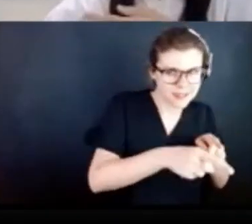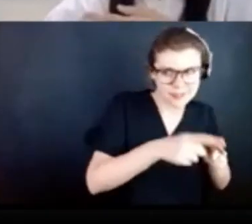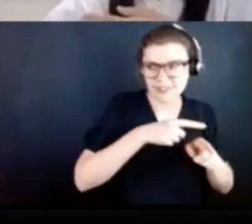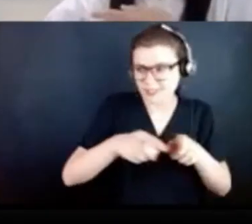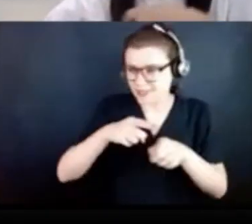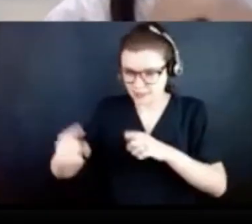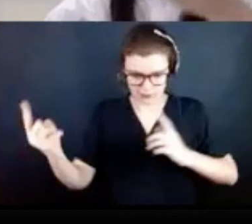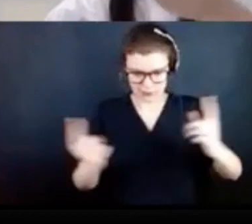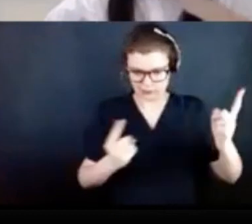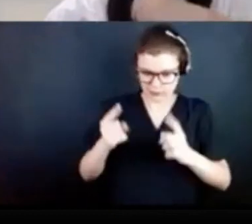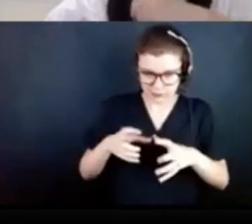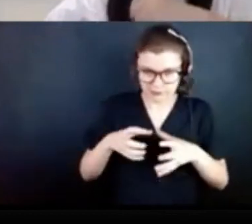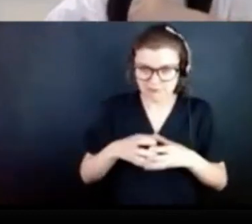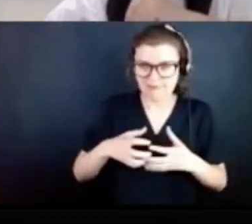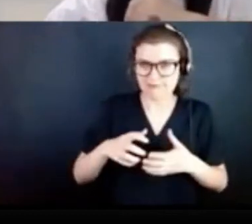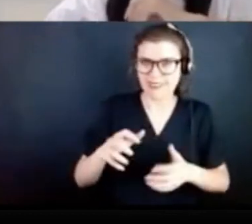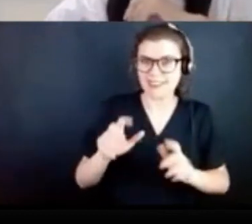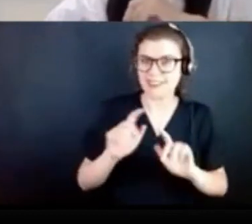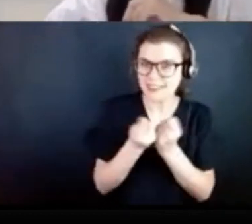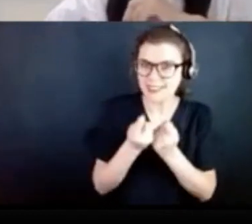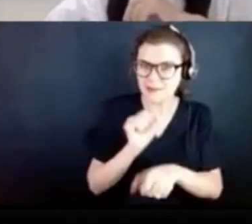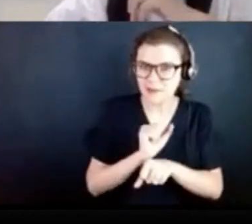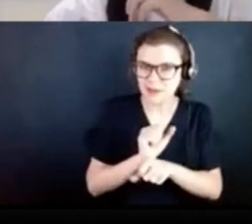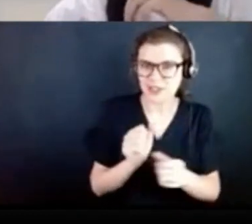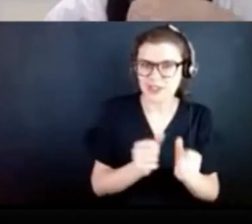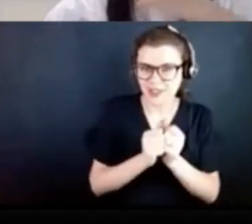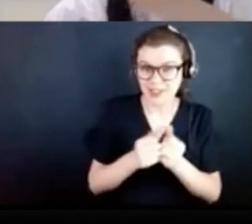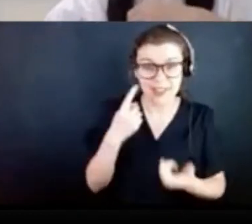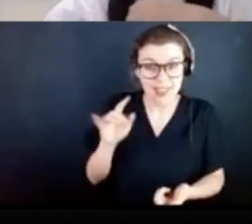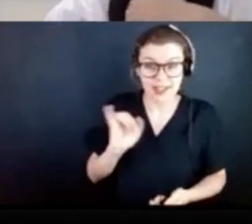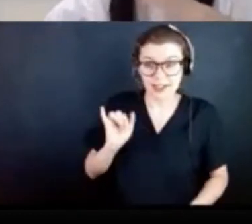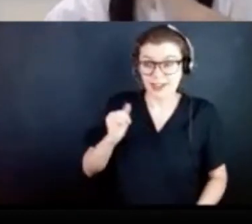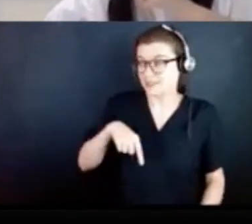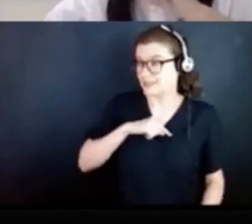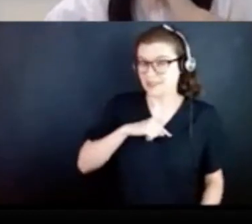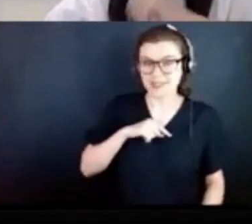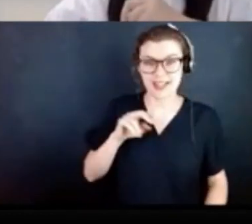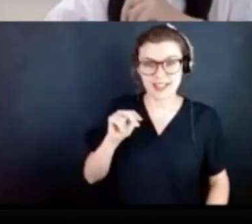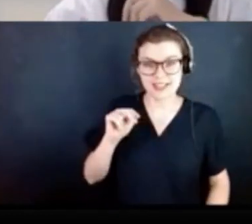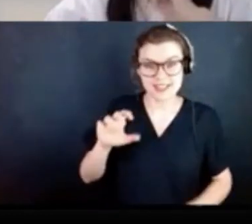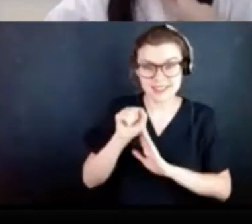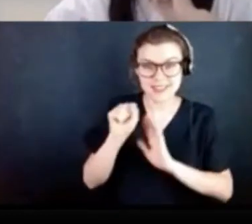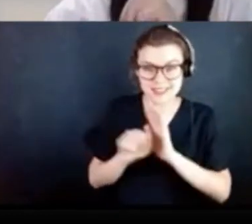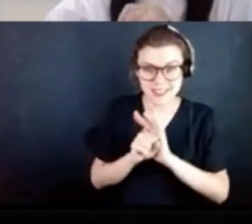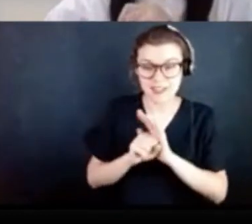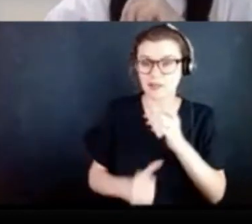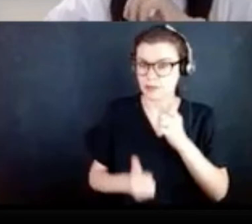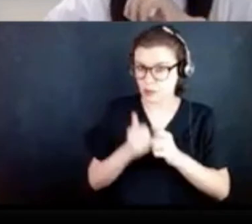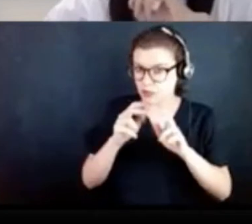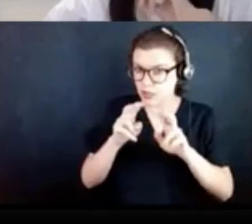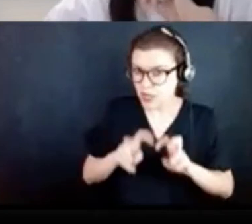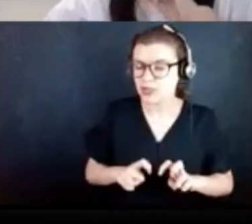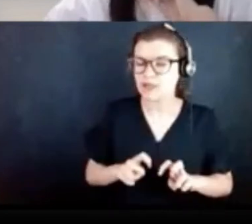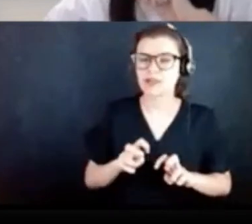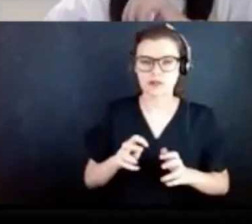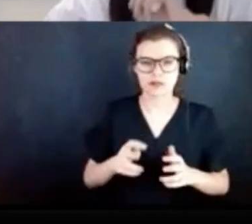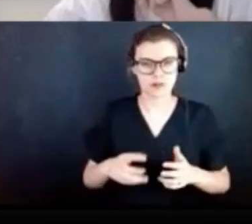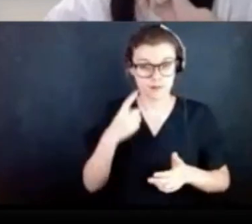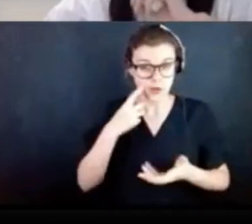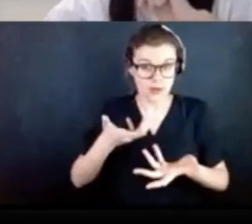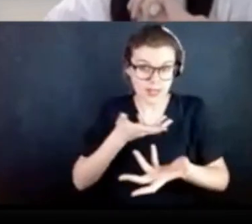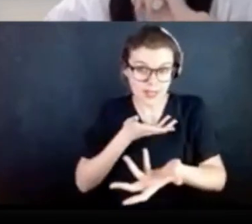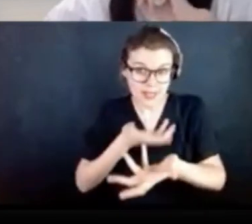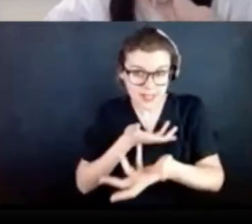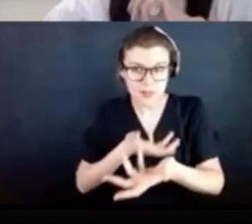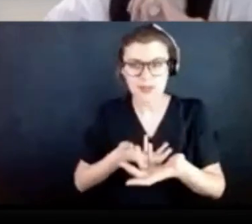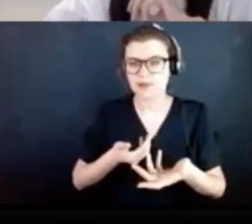STEM education. Like this one from NC State, multimodal trajectory analysis of with engagement with interactive